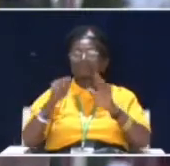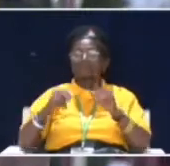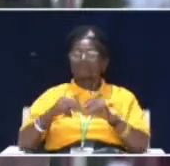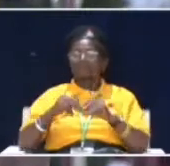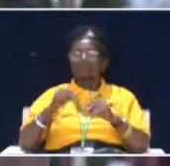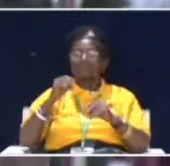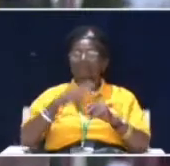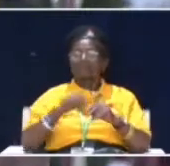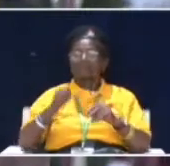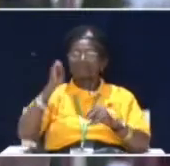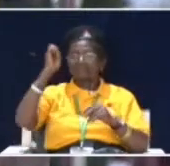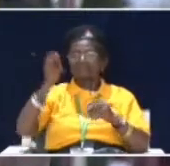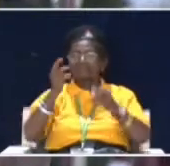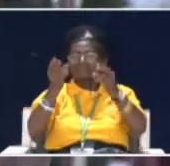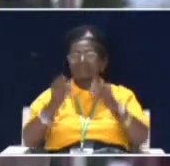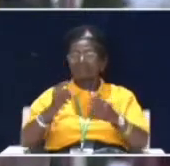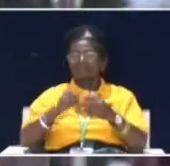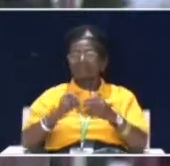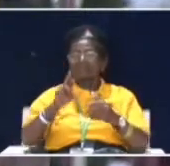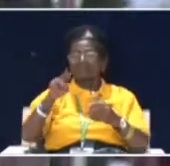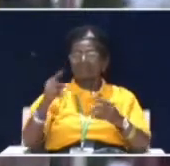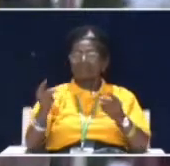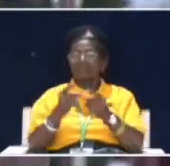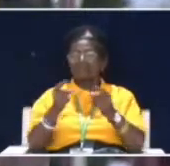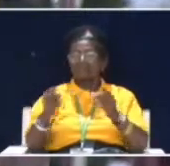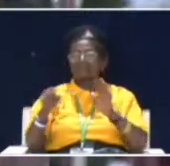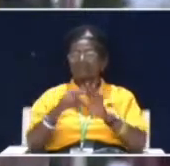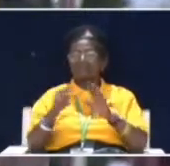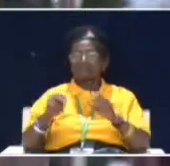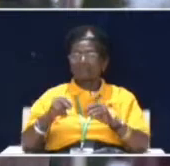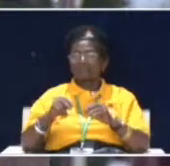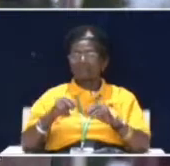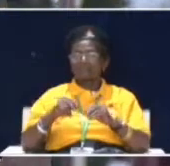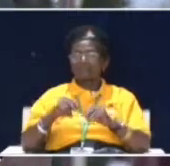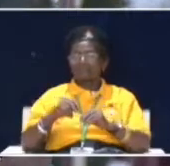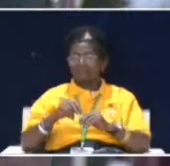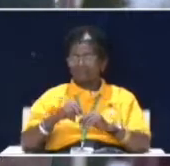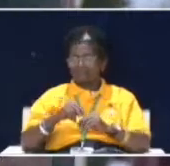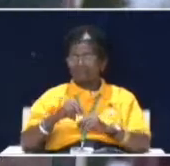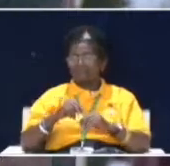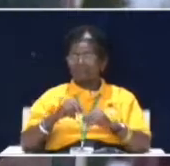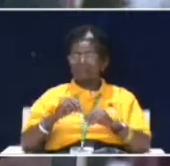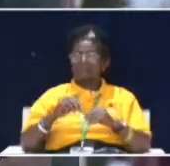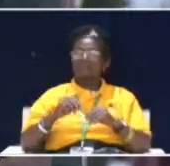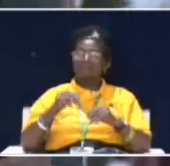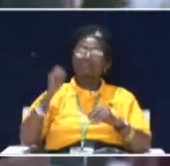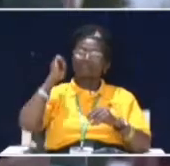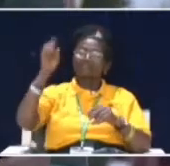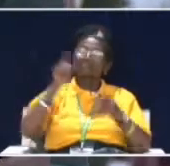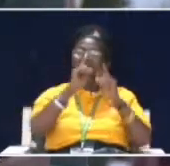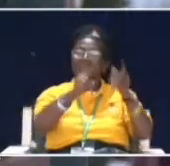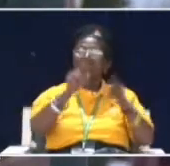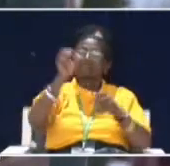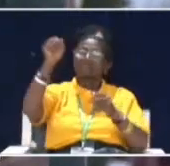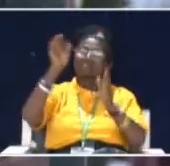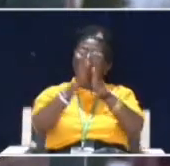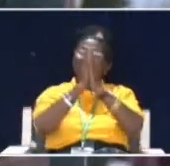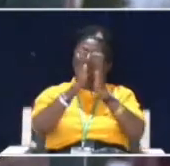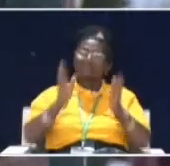And he wants to reposition you. And of course, he answers